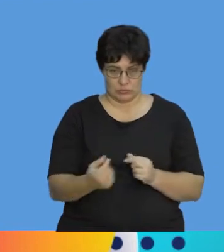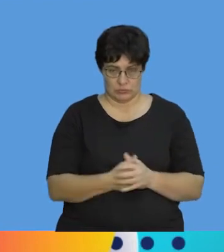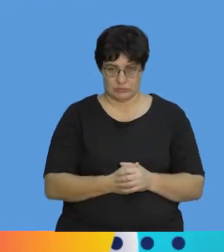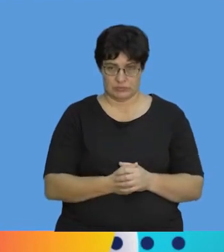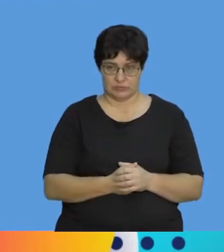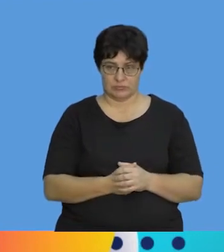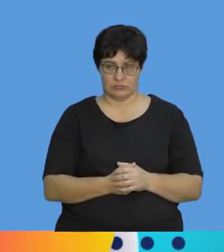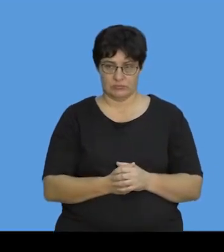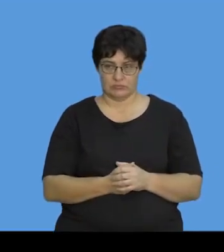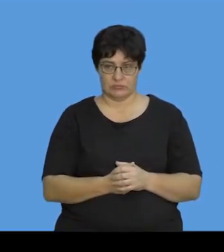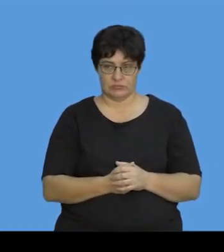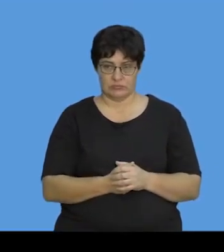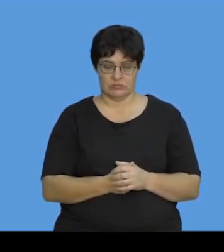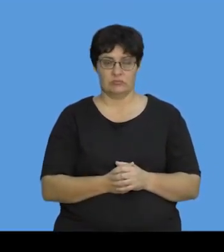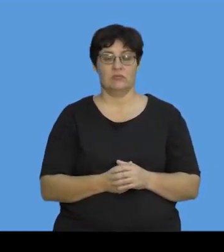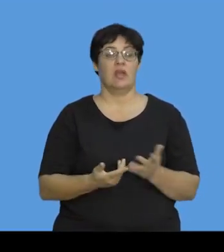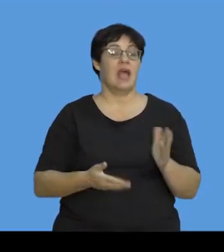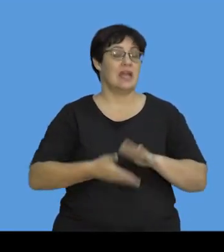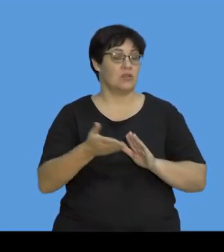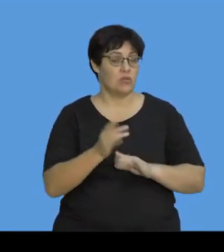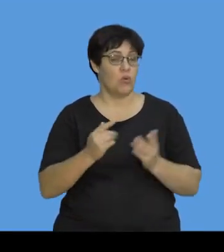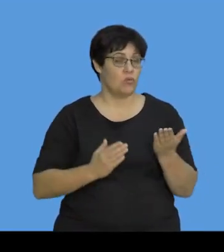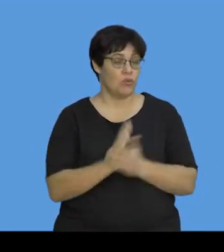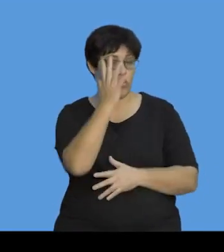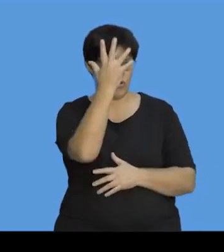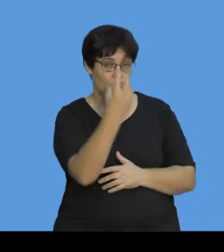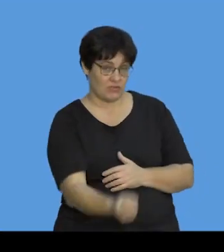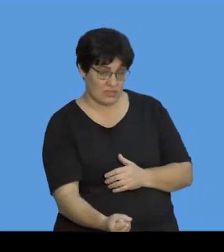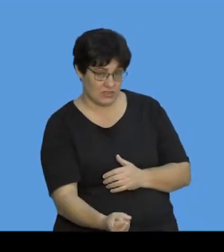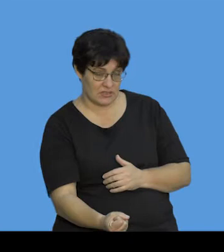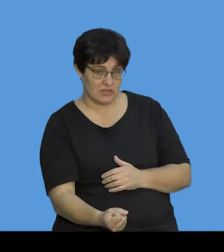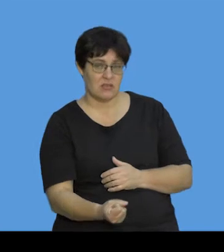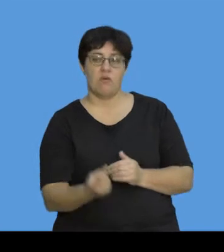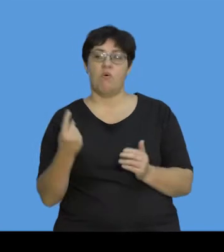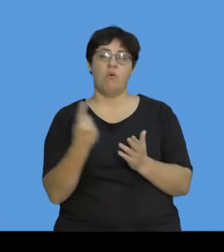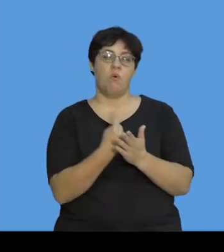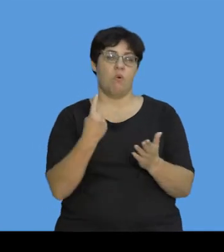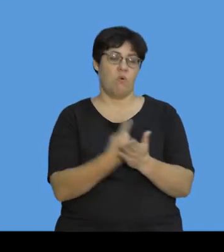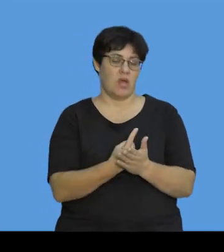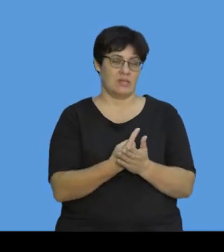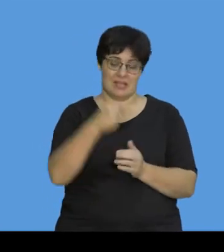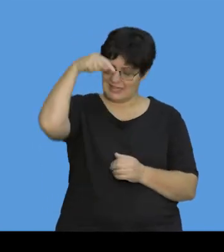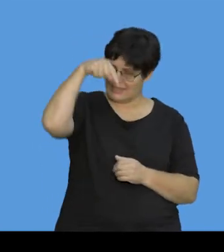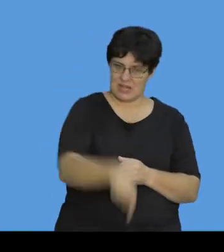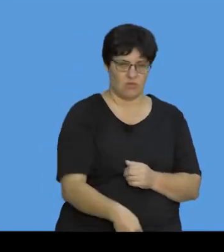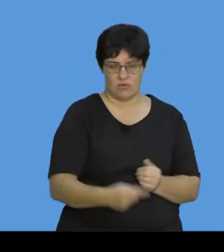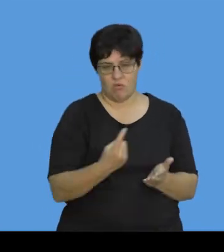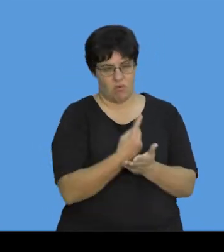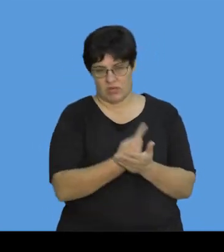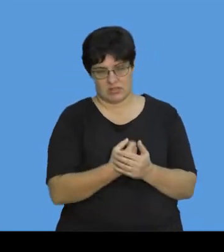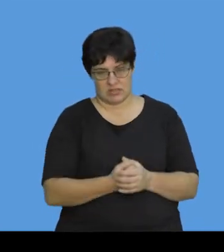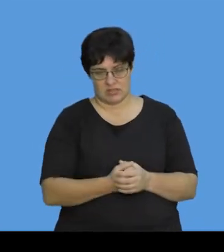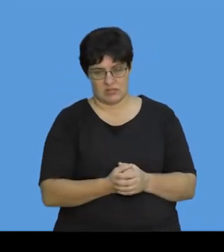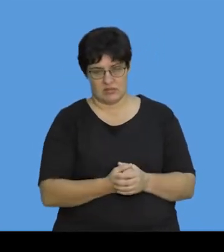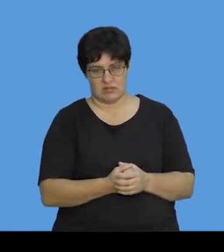those equations. Acceleration due to gravity, always acts down. You'd be surprised